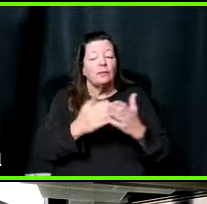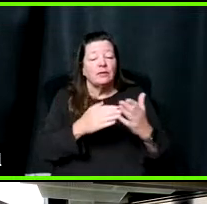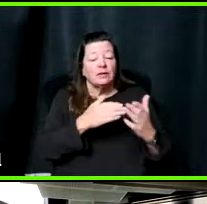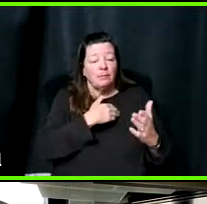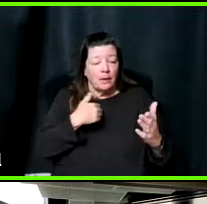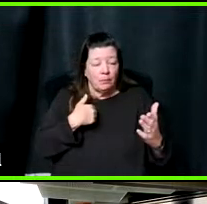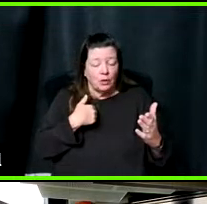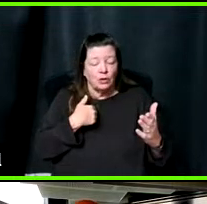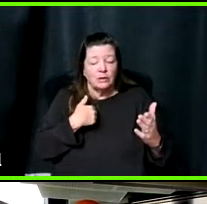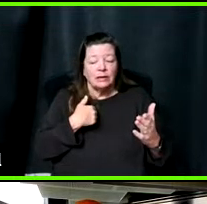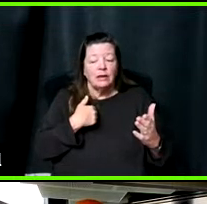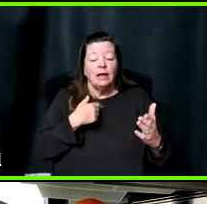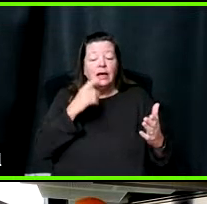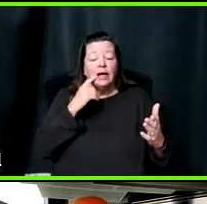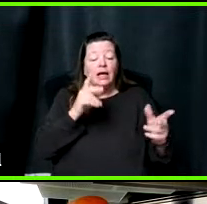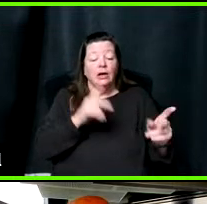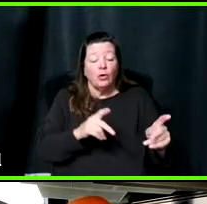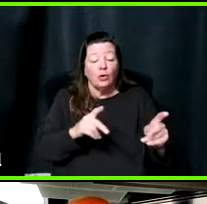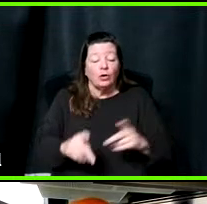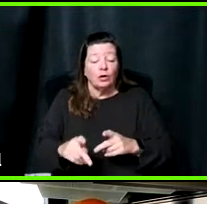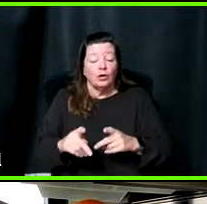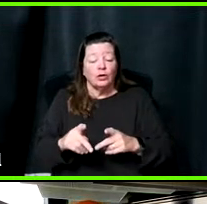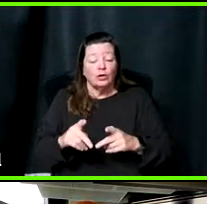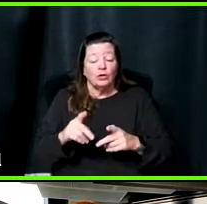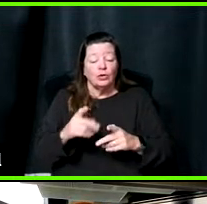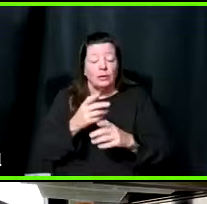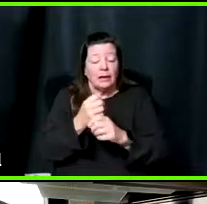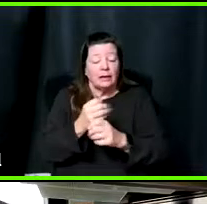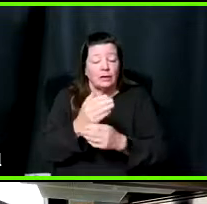itself. In order to be able to get to some of those